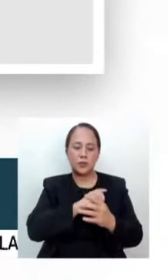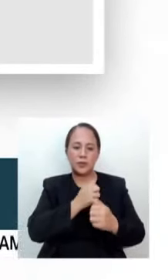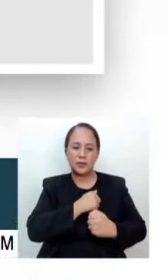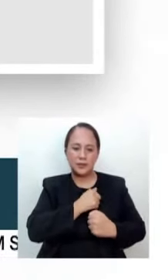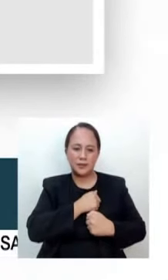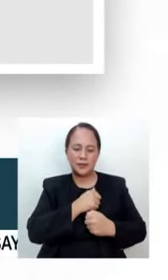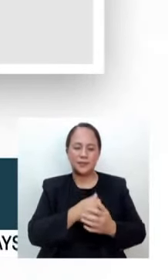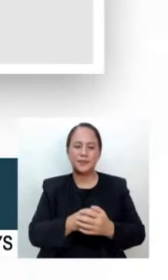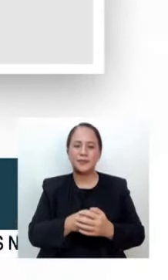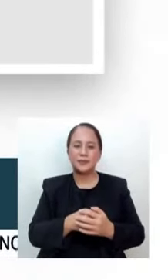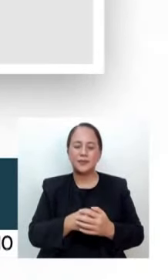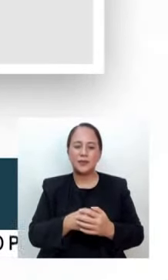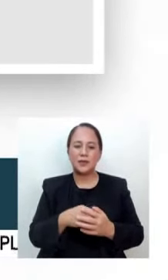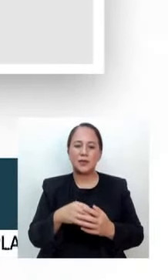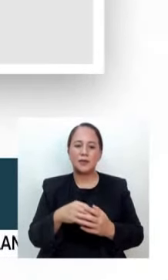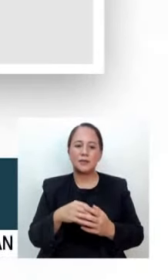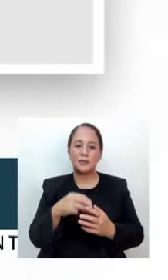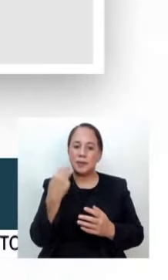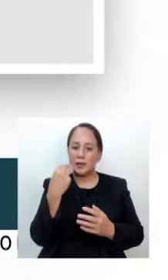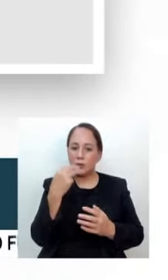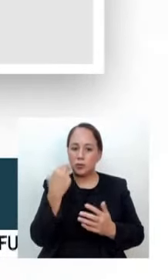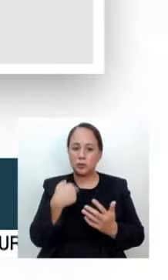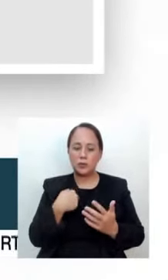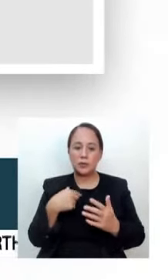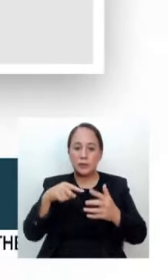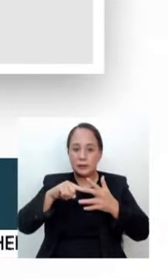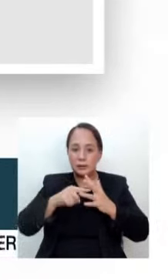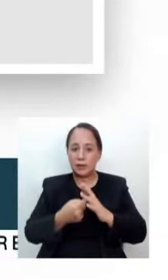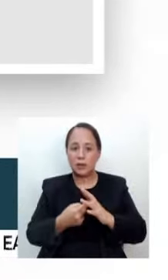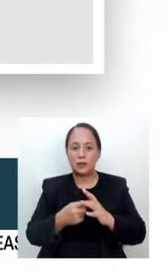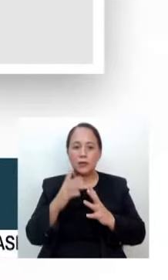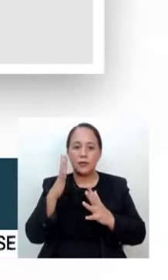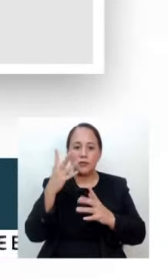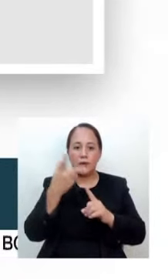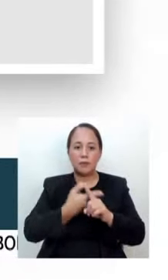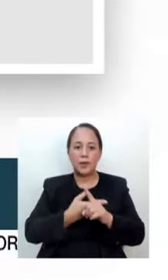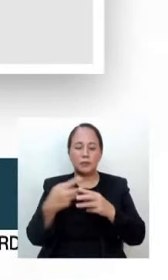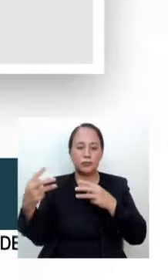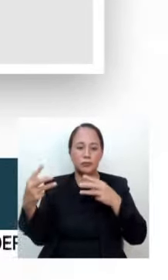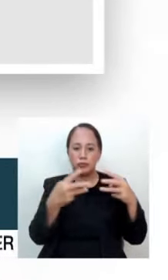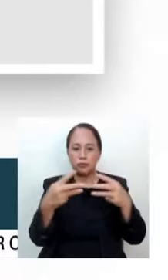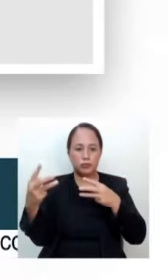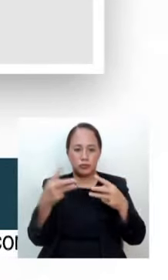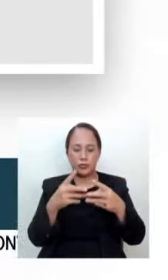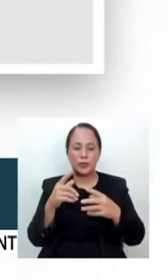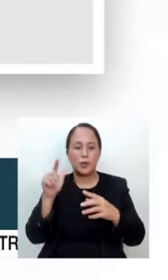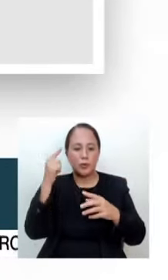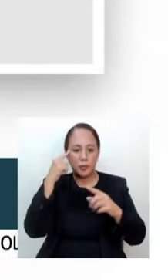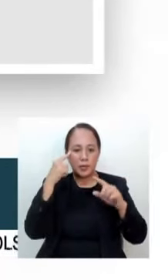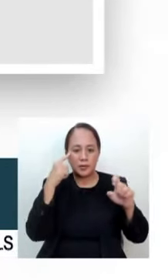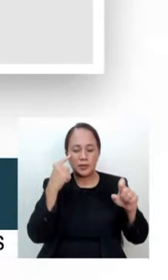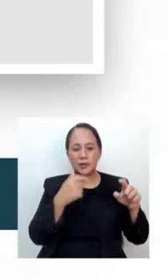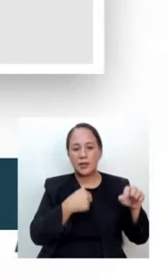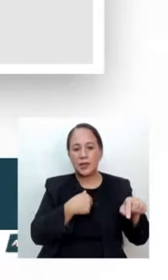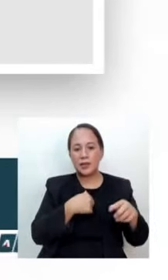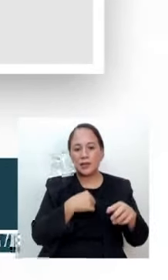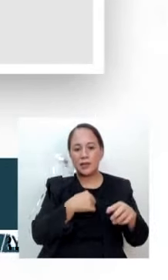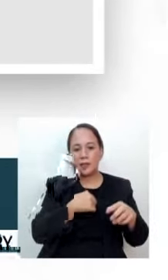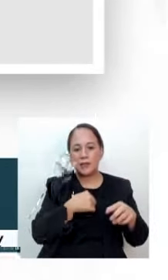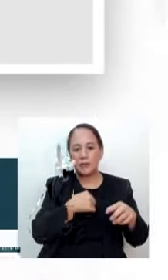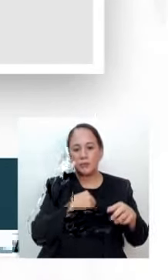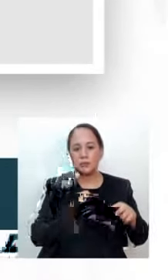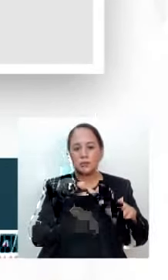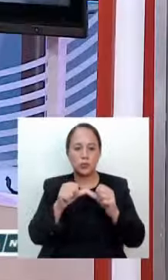police and the military. Marawi was ground zero of the five-month-long battle between government forces and the